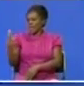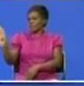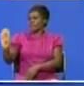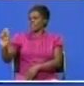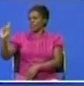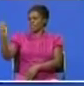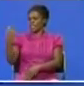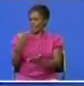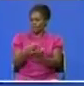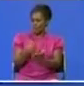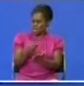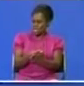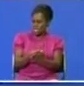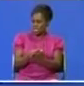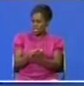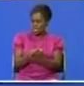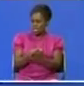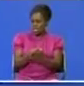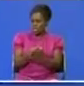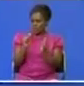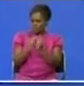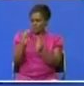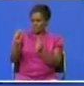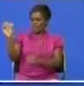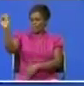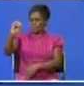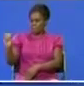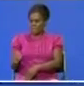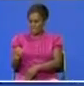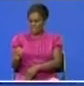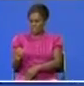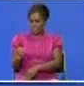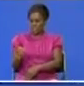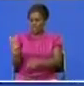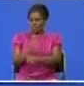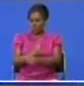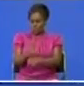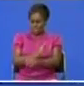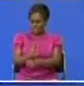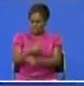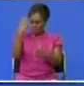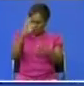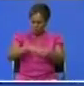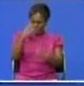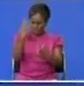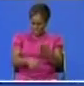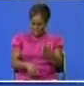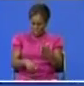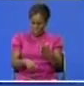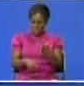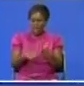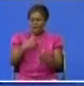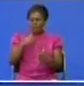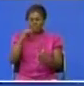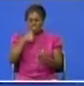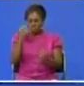That's almost 15% of our expenses of government. We have bought new